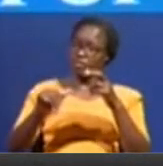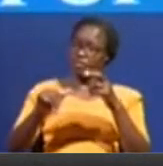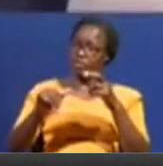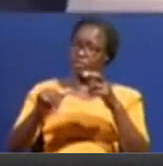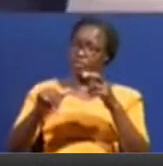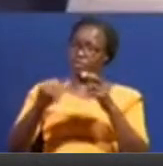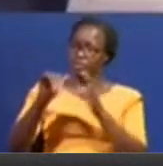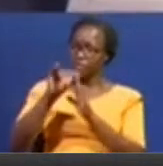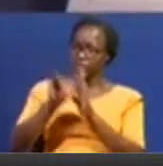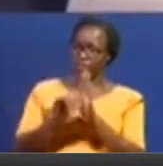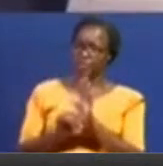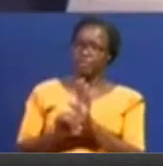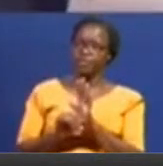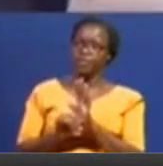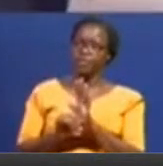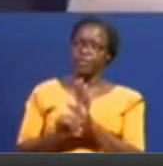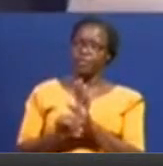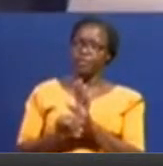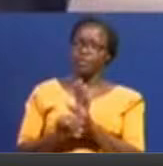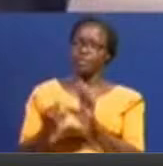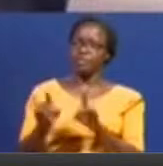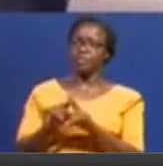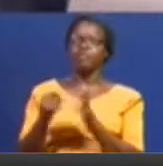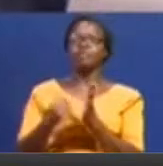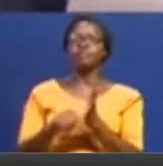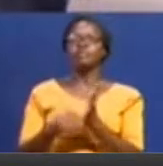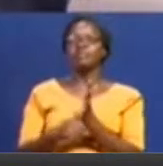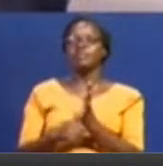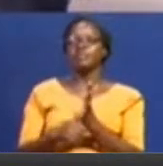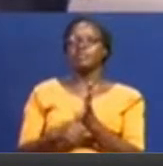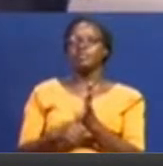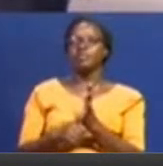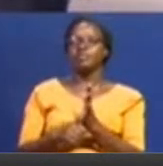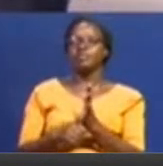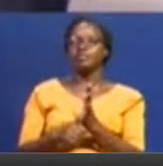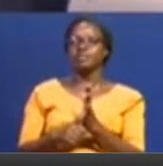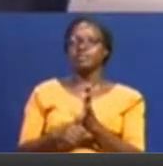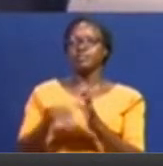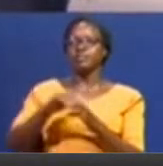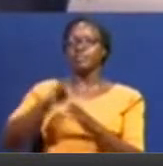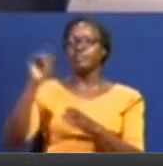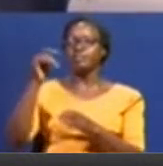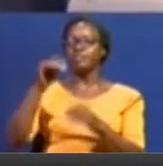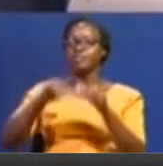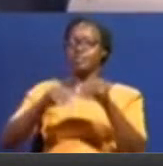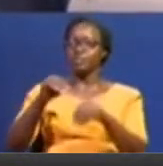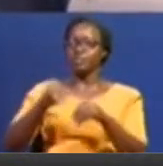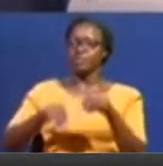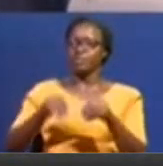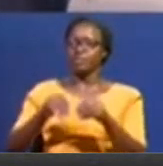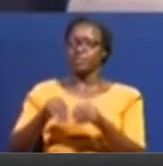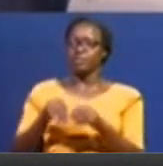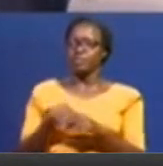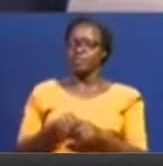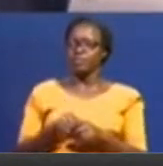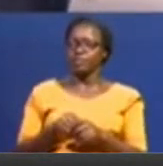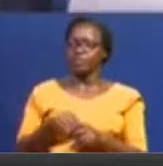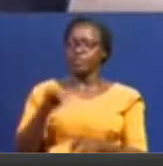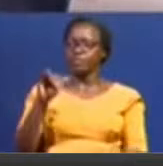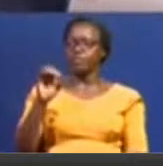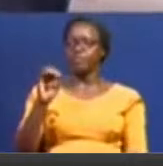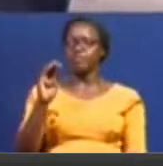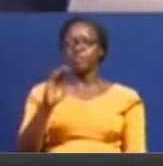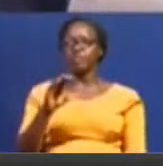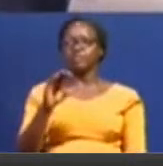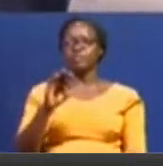been identified as a problem in Kenya's election, and that is the